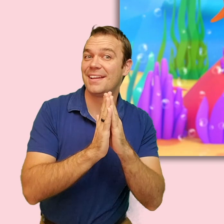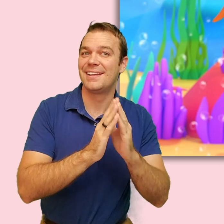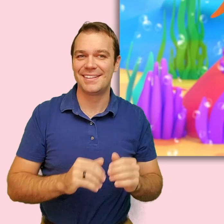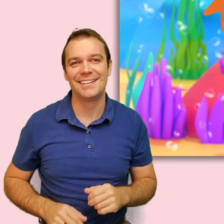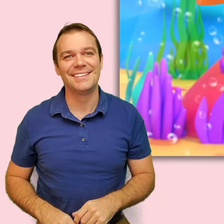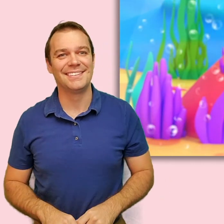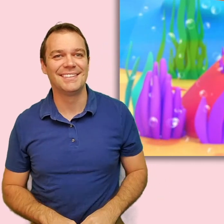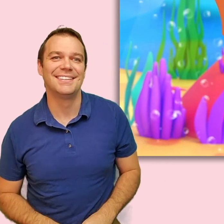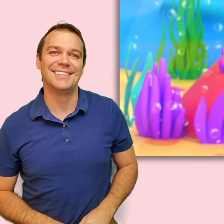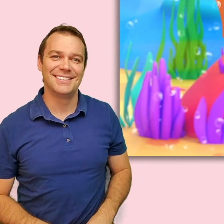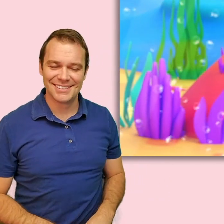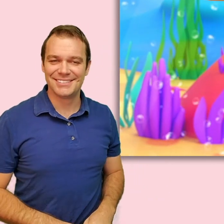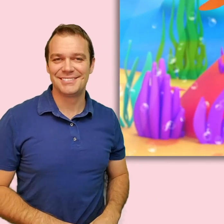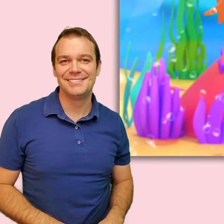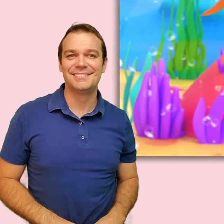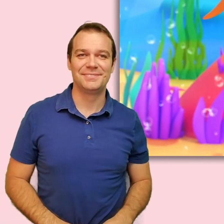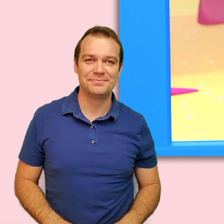hands.